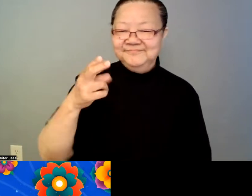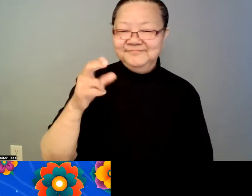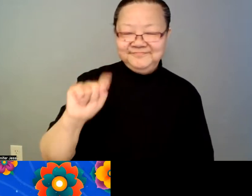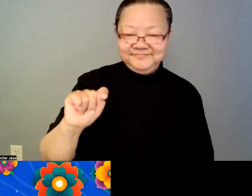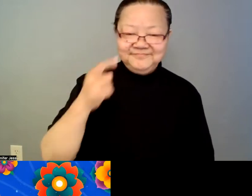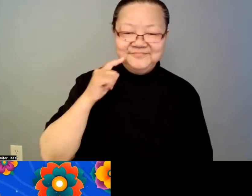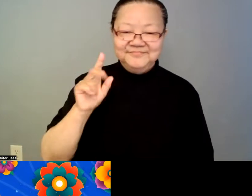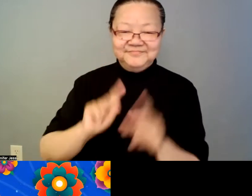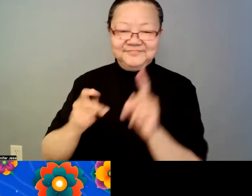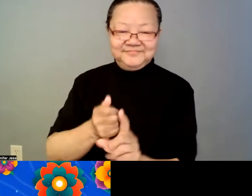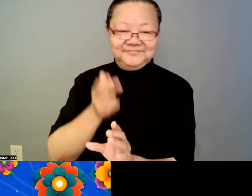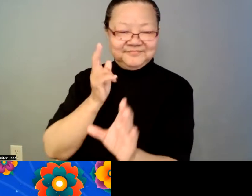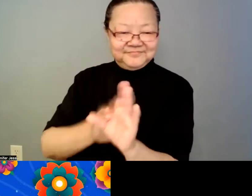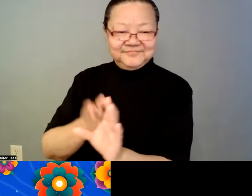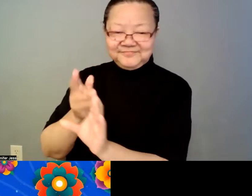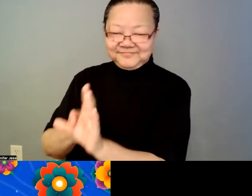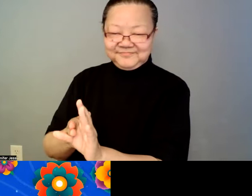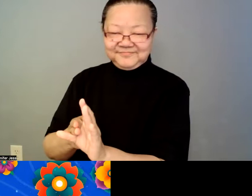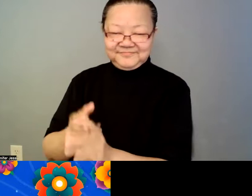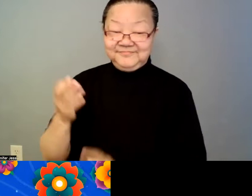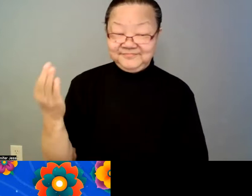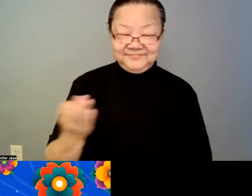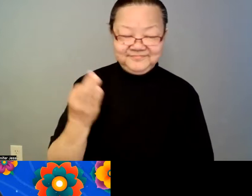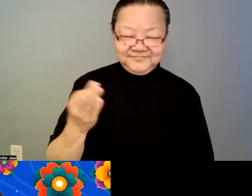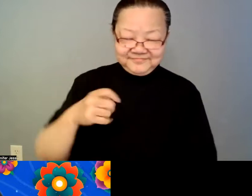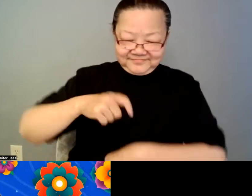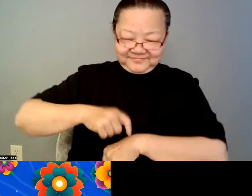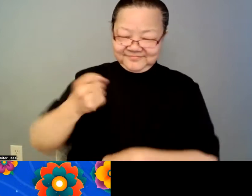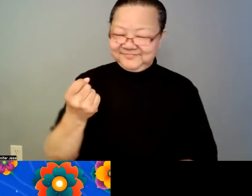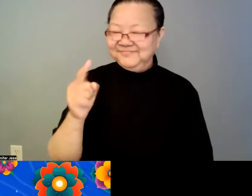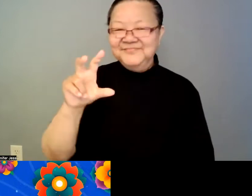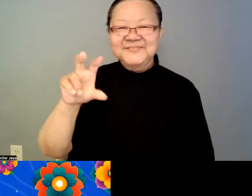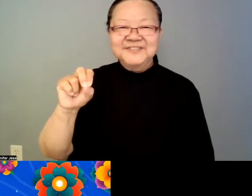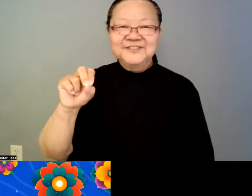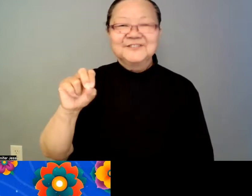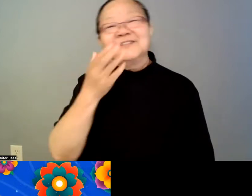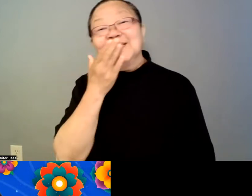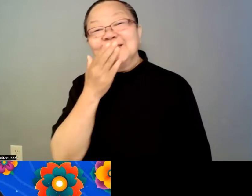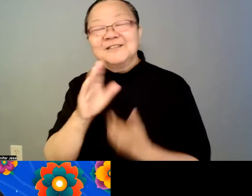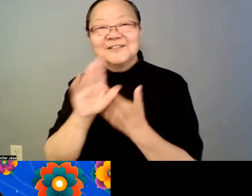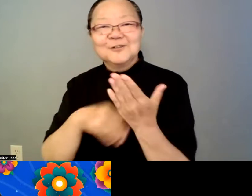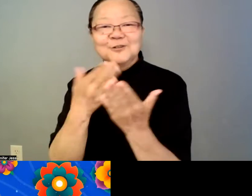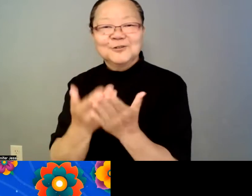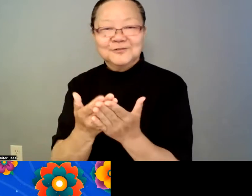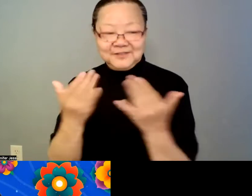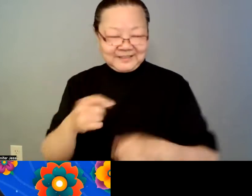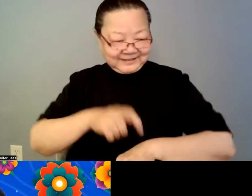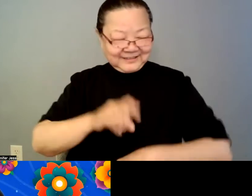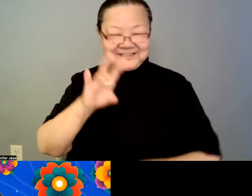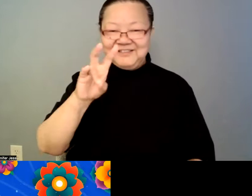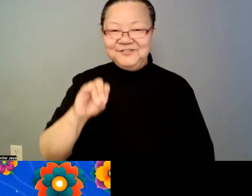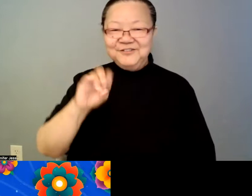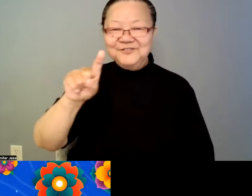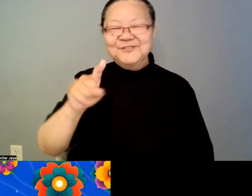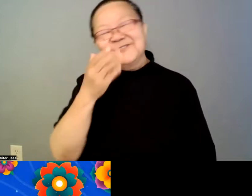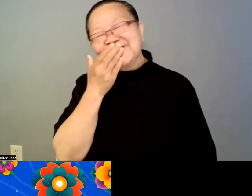for folks to join. It's Friday at 11:30. But thank you all. We are now at 7:01 for joining